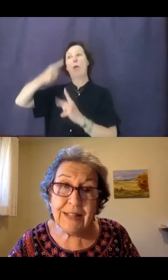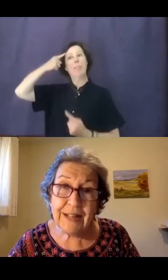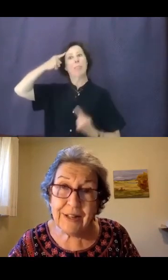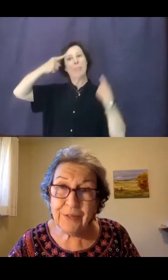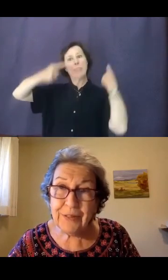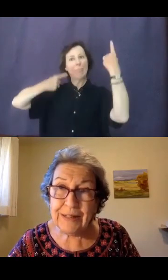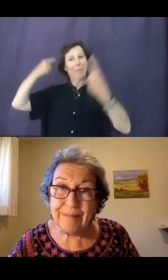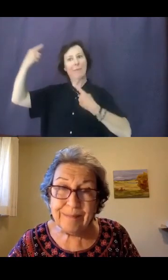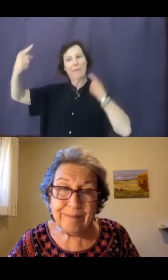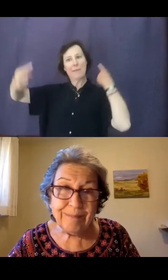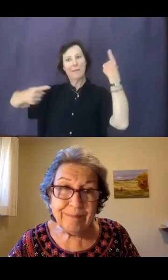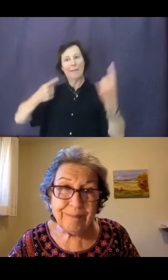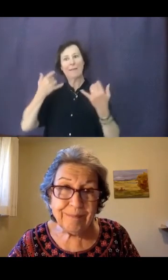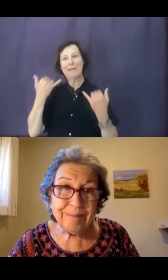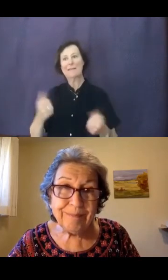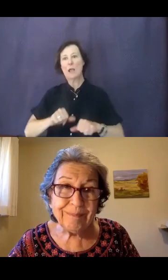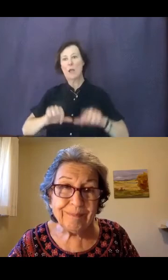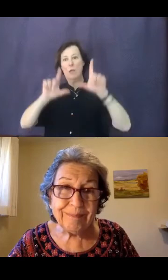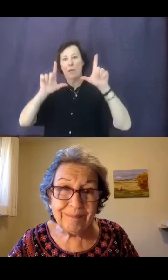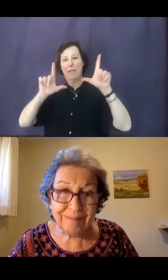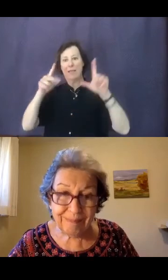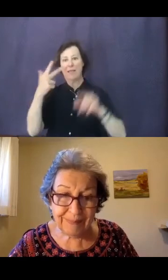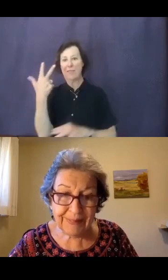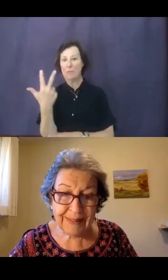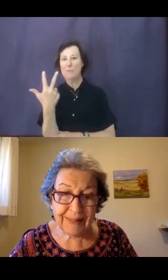Here's slide 3.